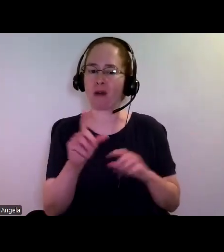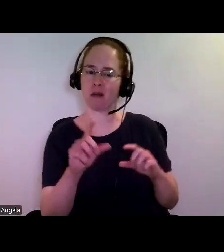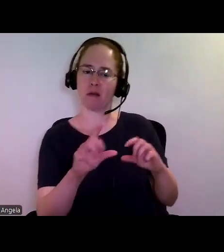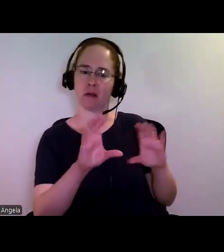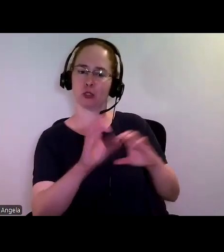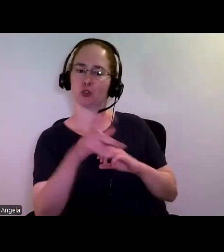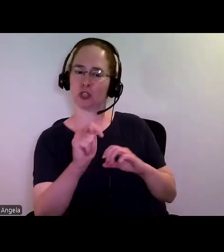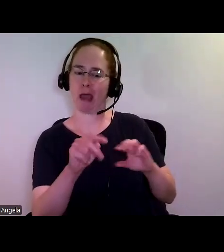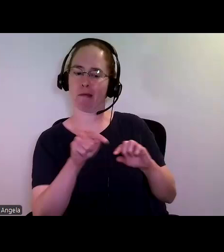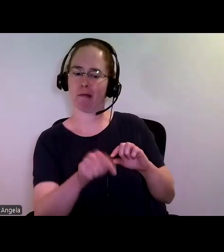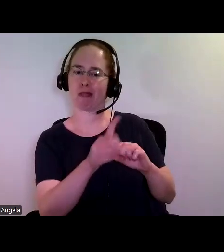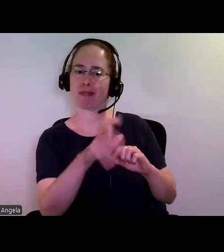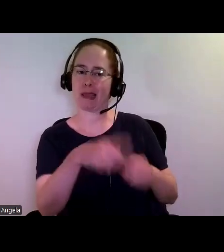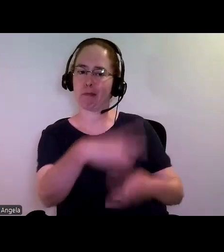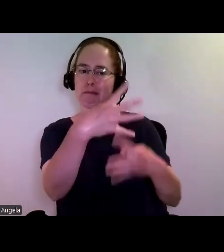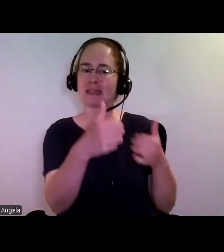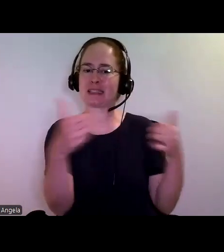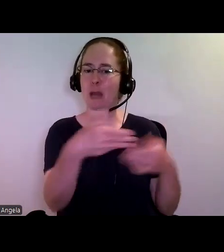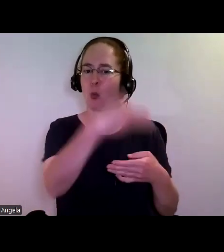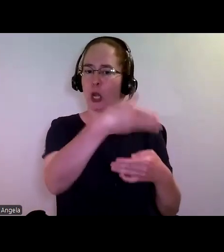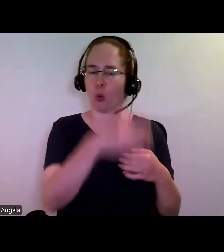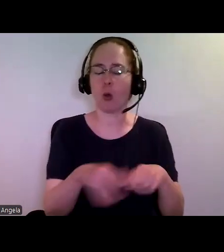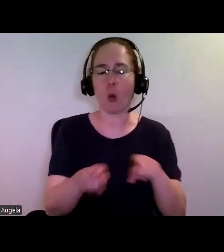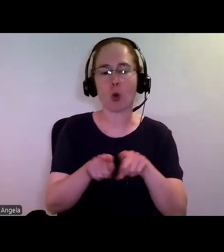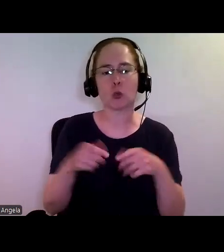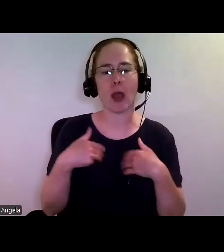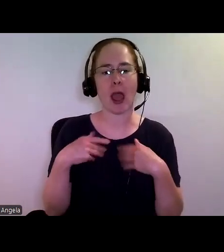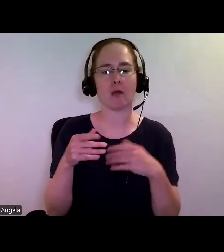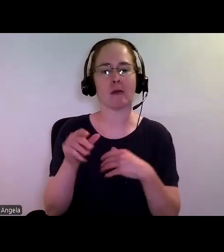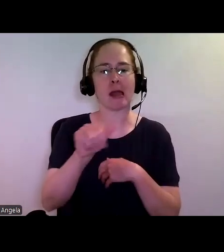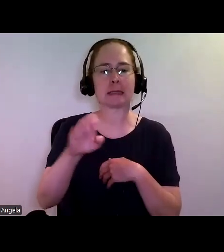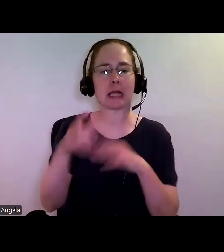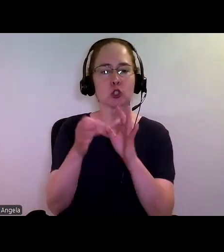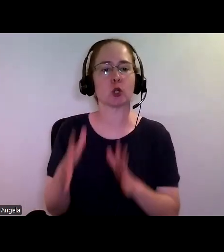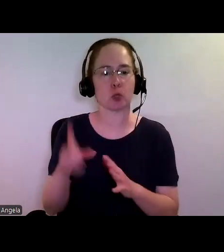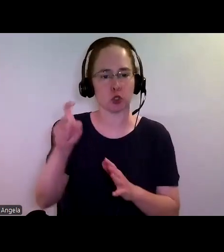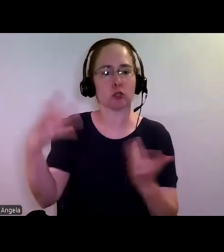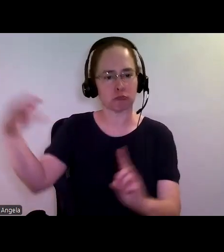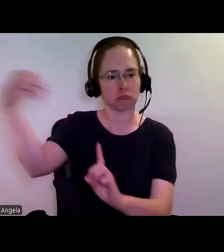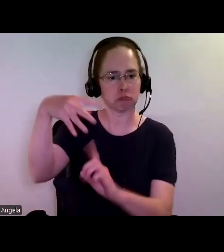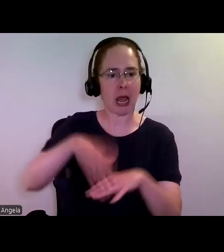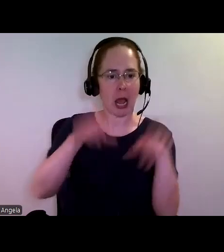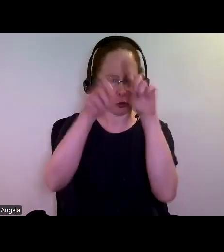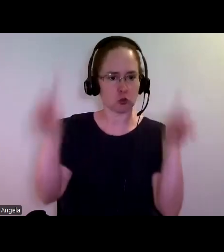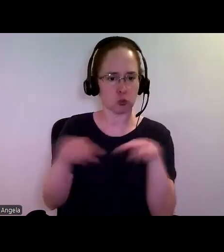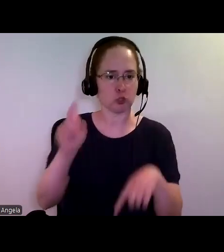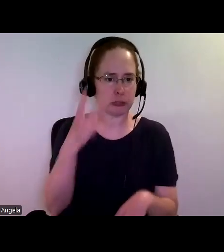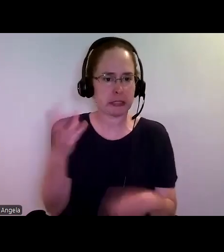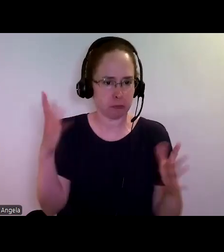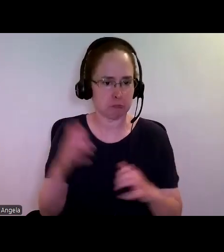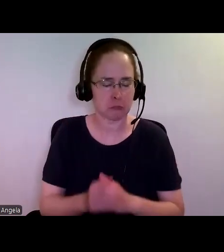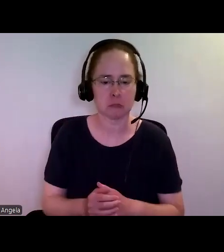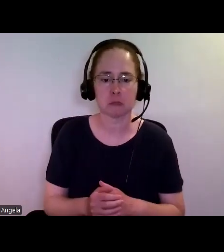chat pod to view in a separate window. We also have an ASL interpreter who should be seen spotlit on your screen. During